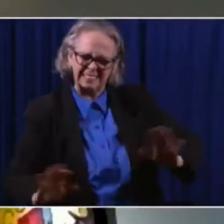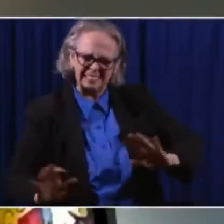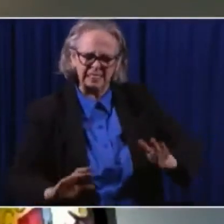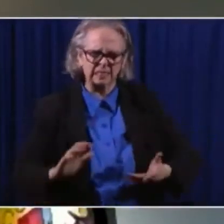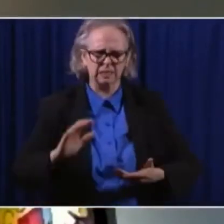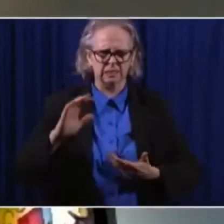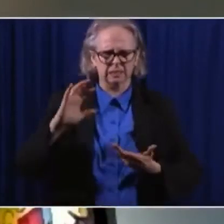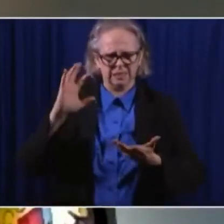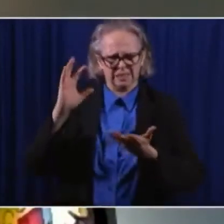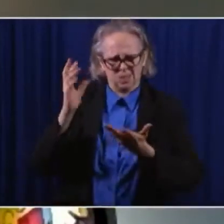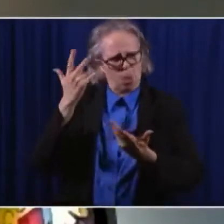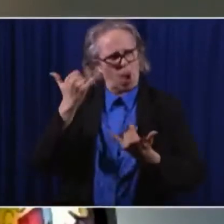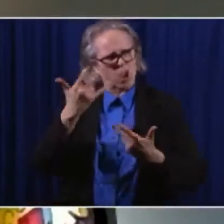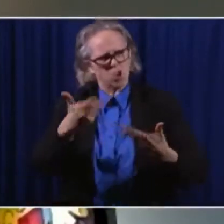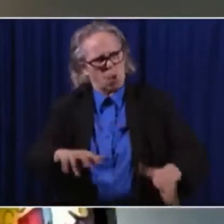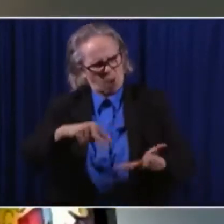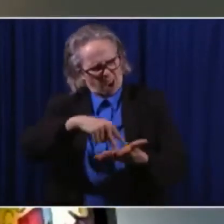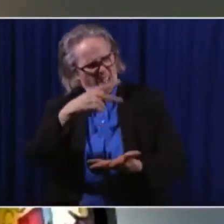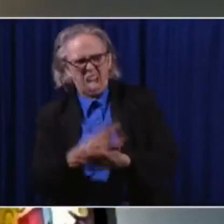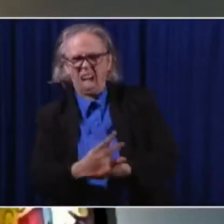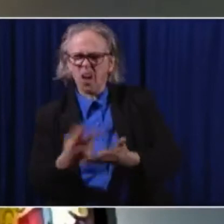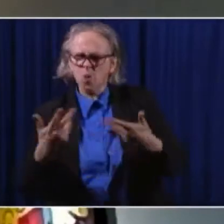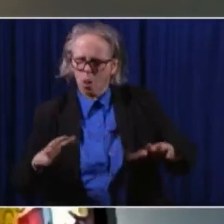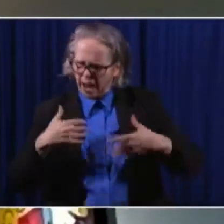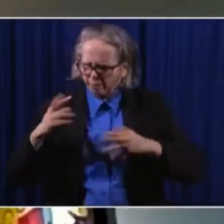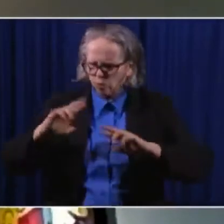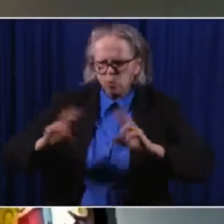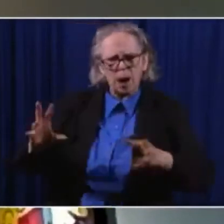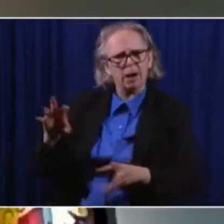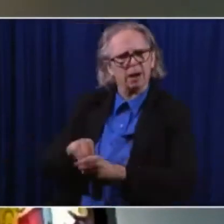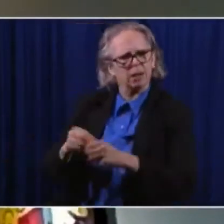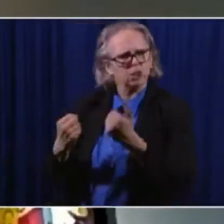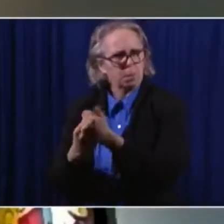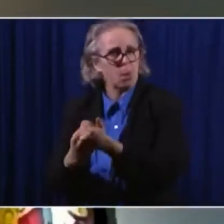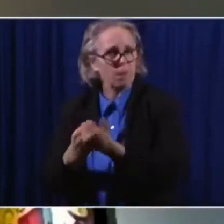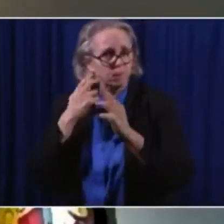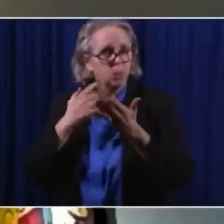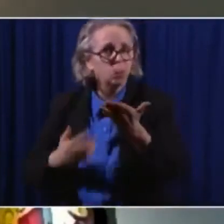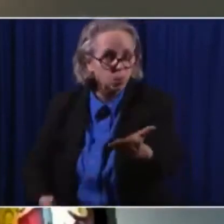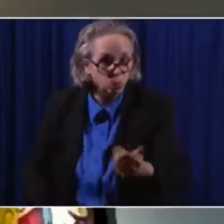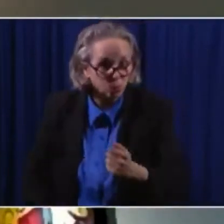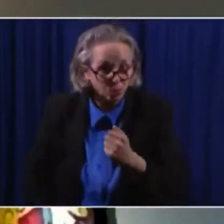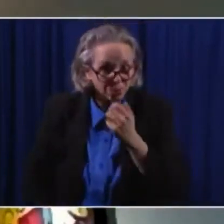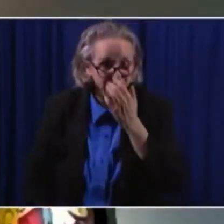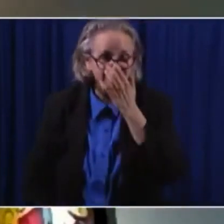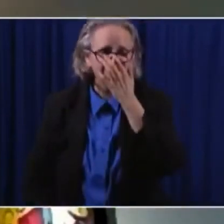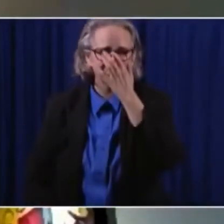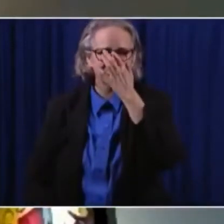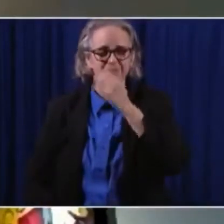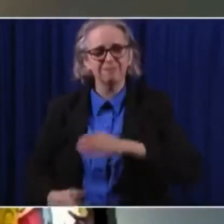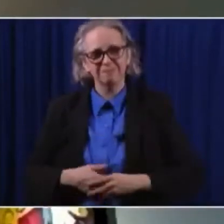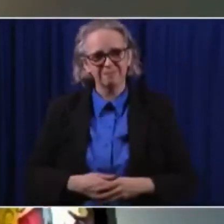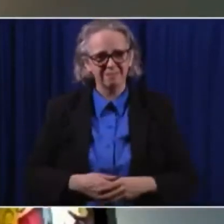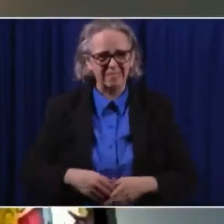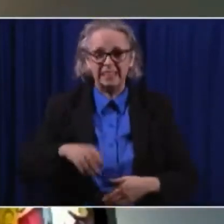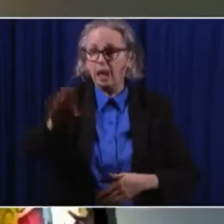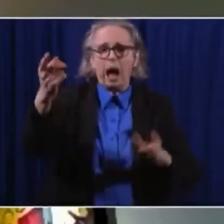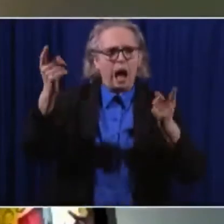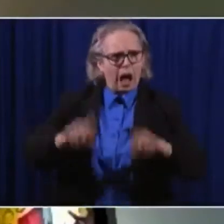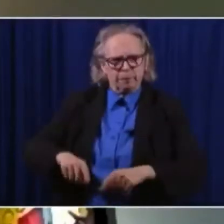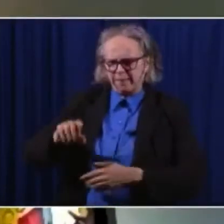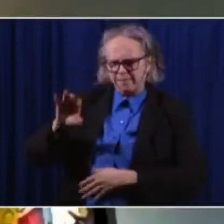support, and that could include an overdose. Ask your friends and family who are in recovery if they're okay. Encourage them